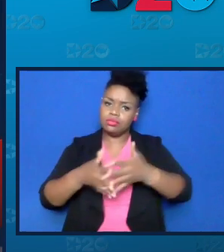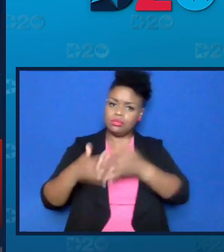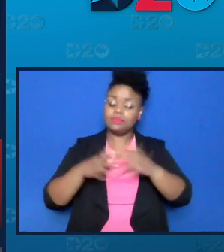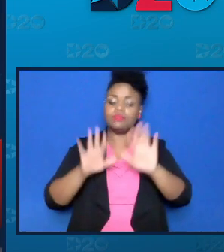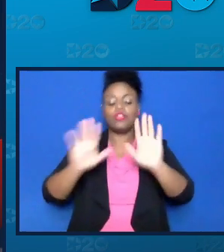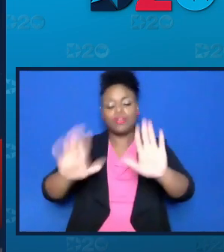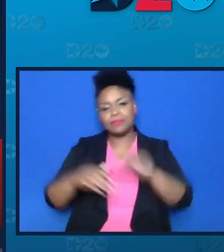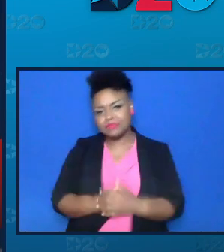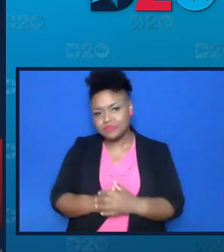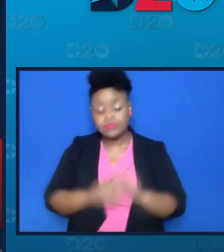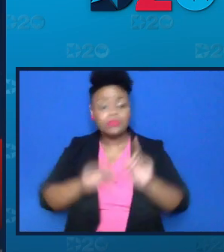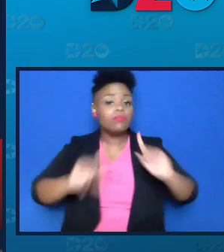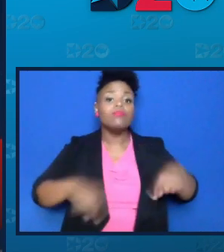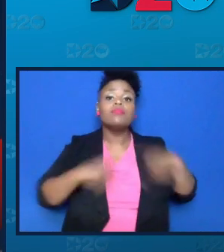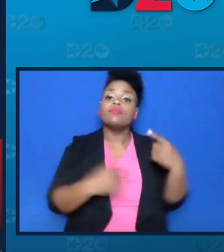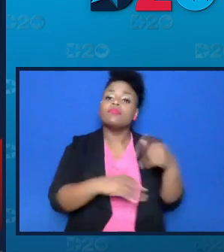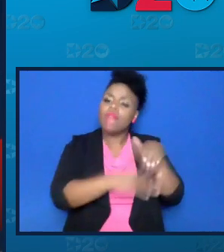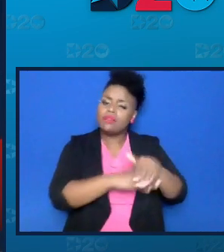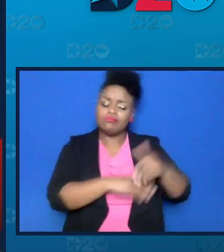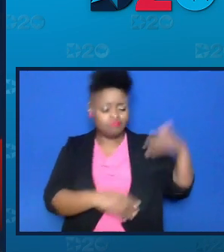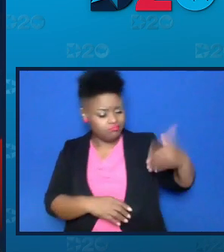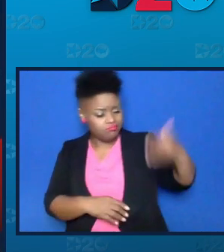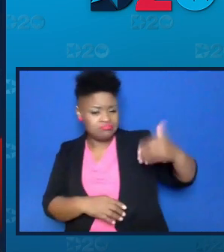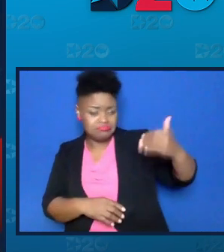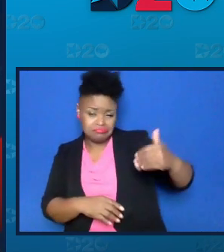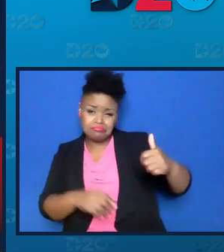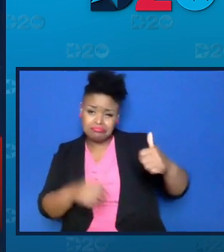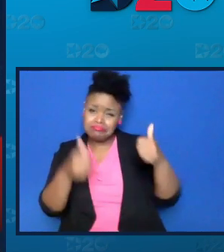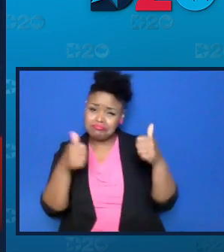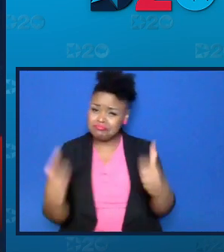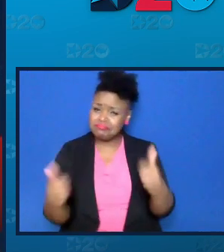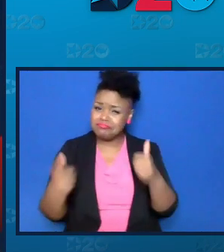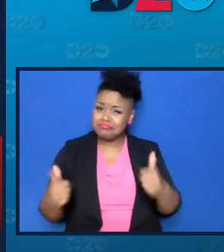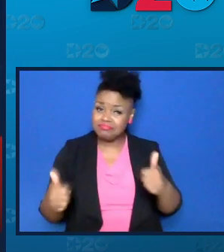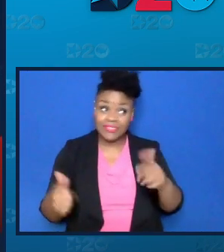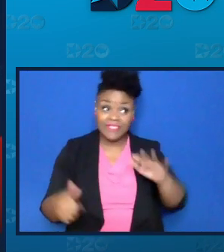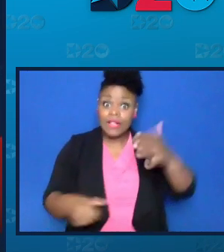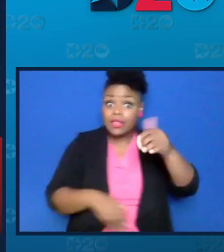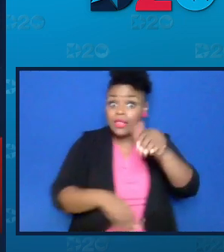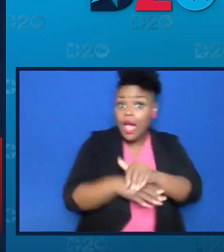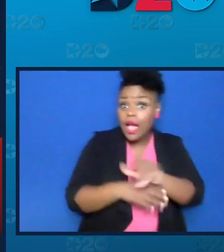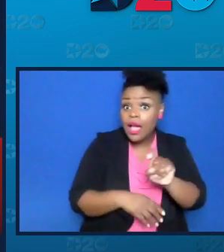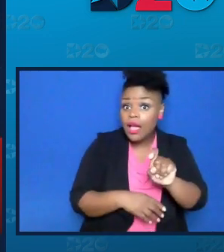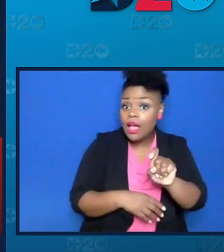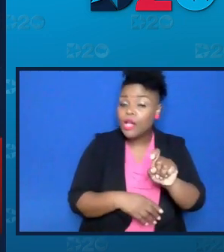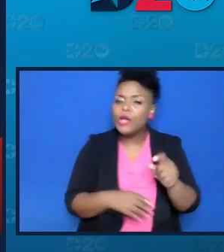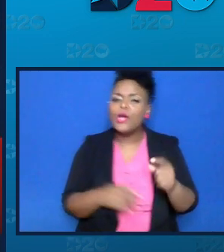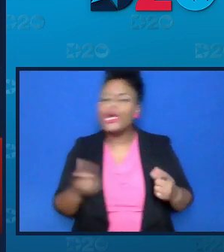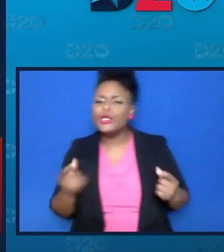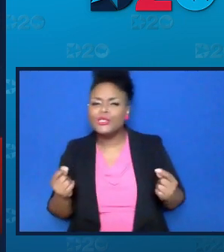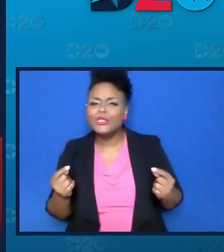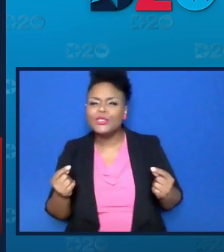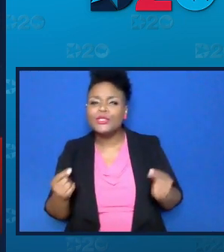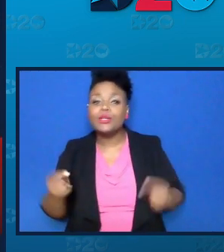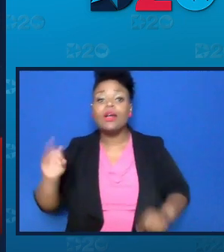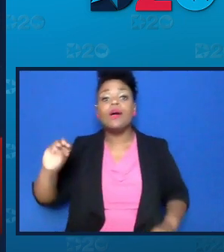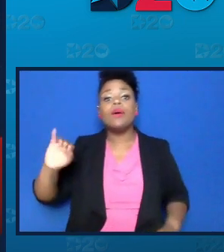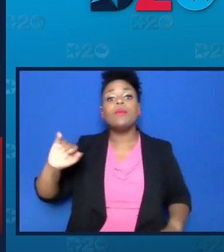going so well, we've decided to add a fifth night where we will just play Michelle Obama's speech on a loop.